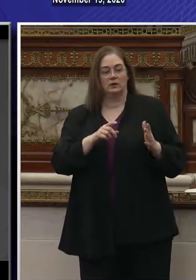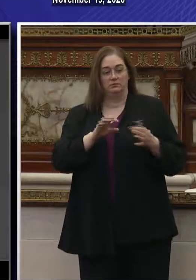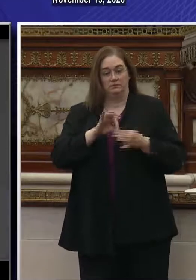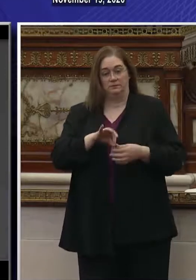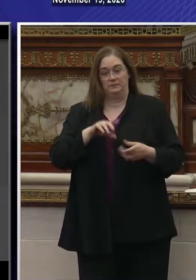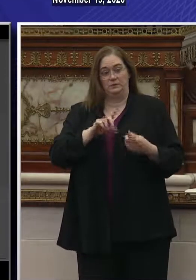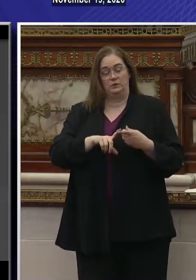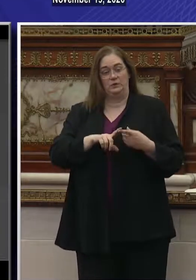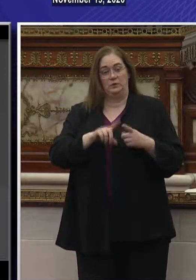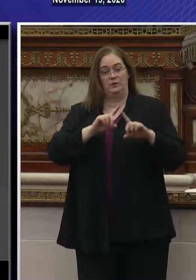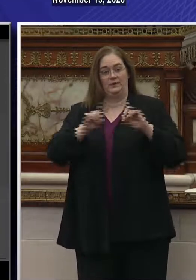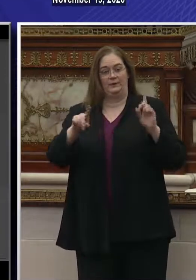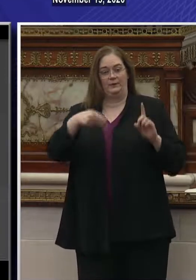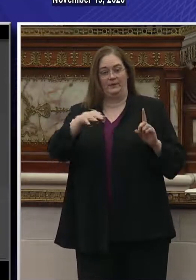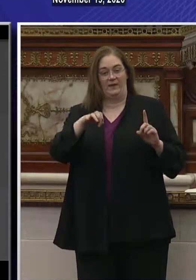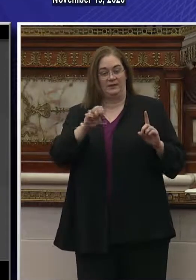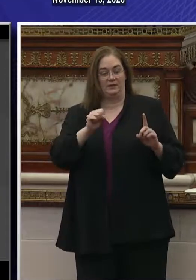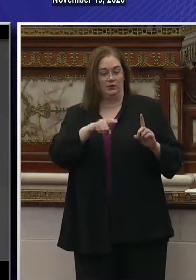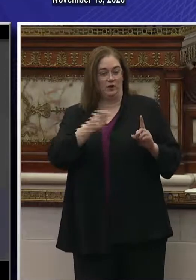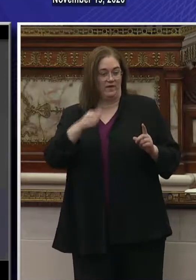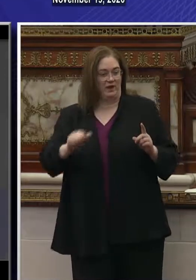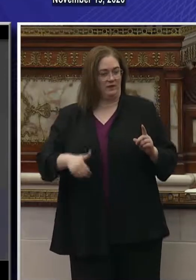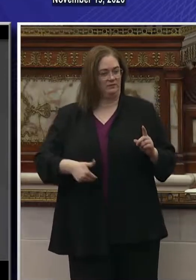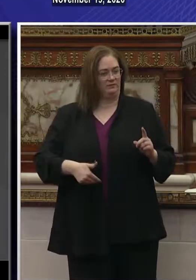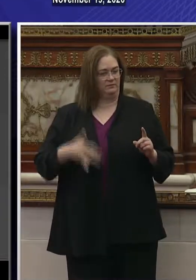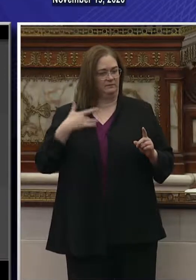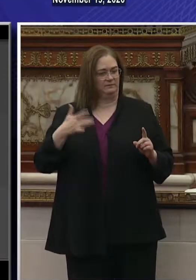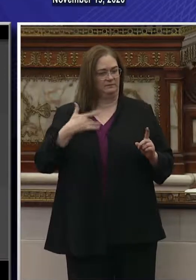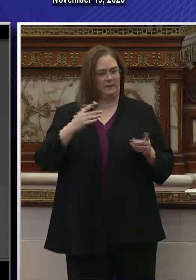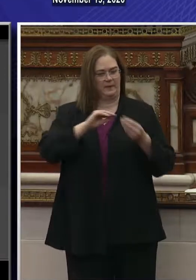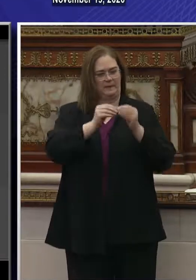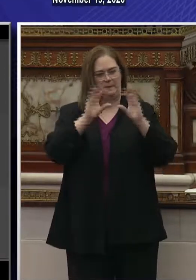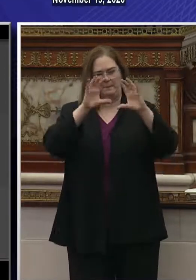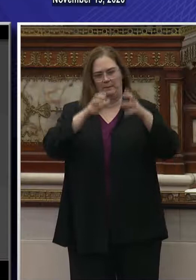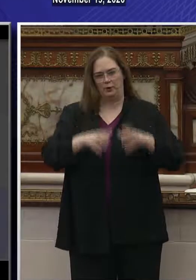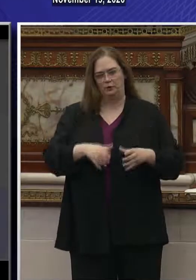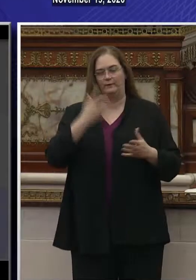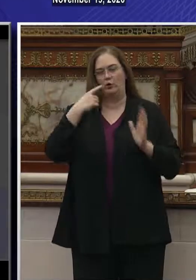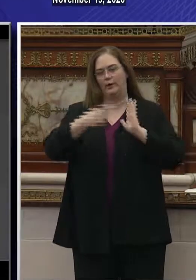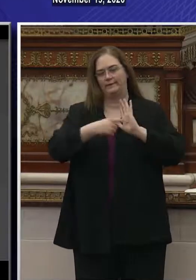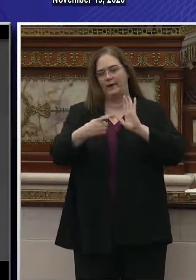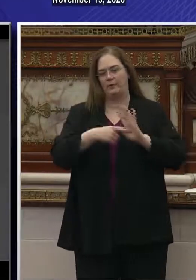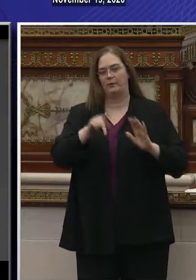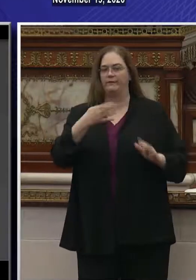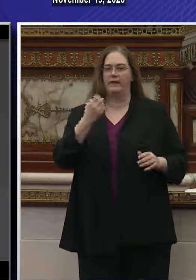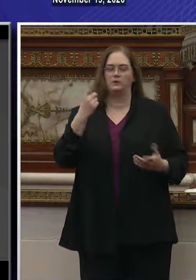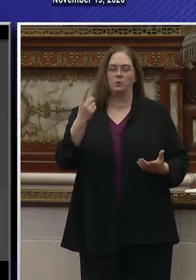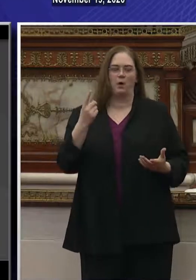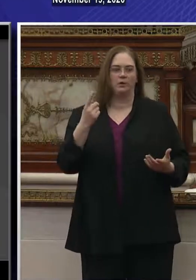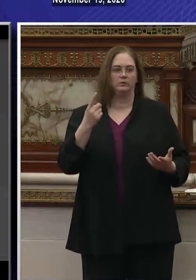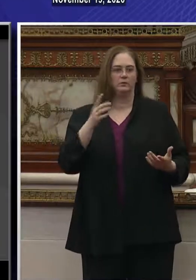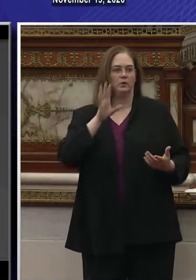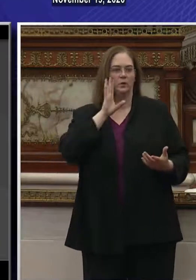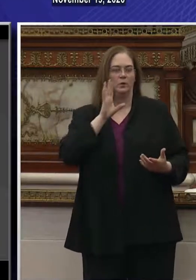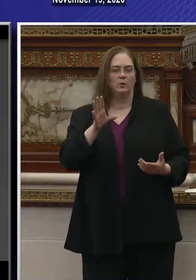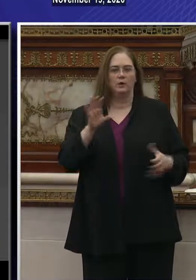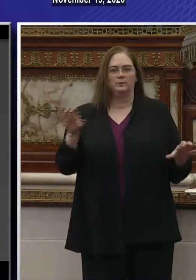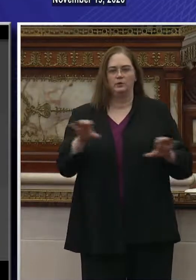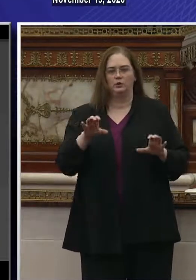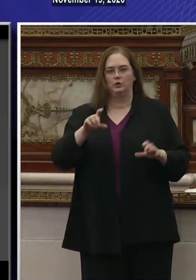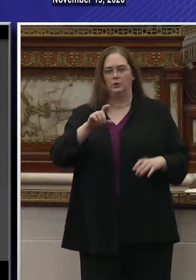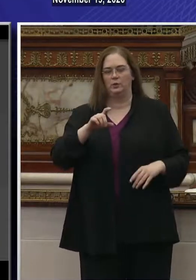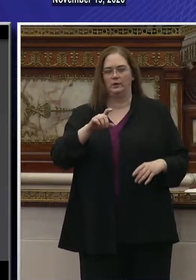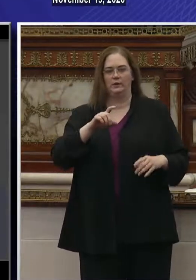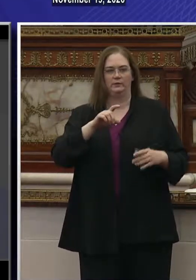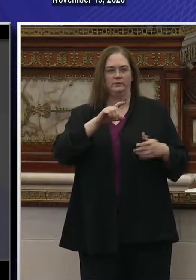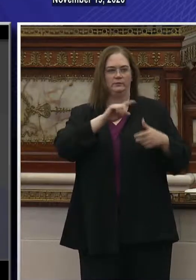terms of the different phases, if you had any sense of what the numbers were. So example, in phase 1, we're going to be doing X,